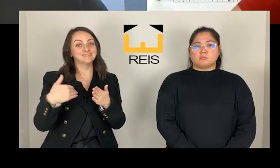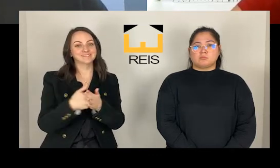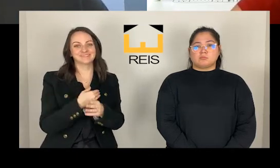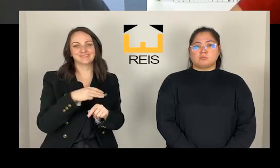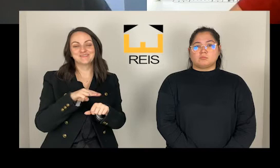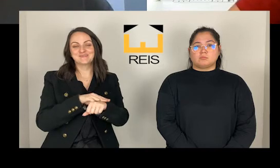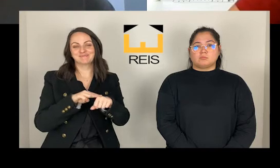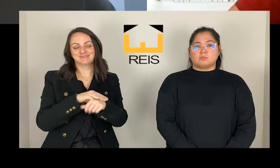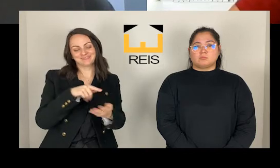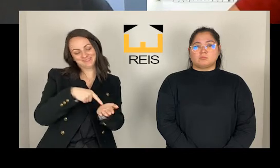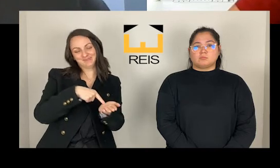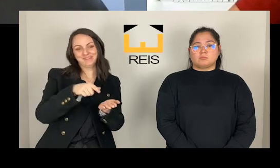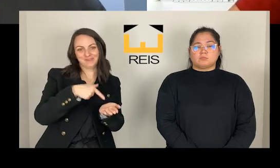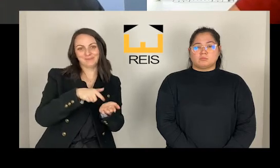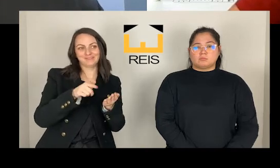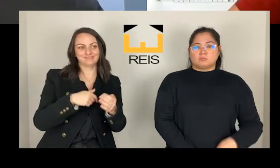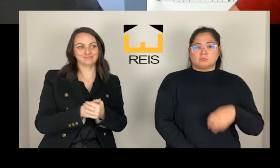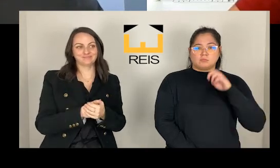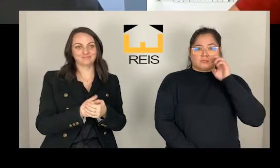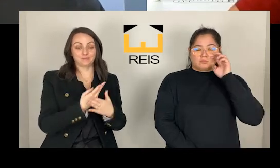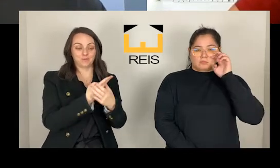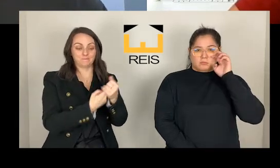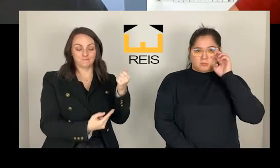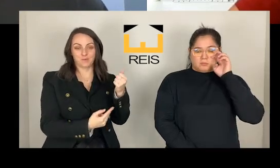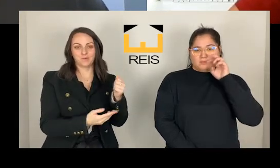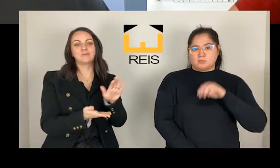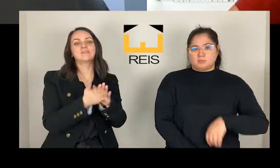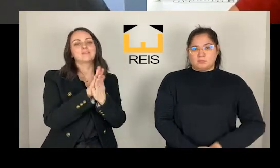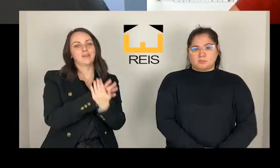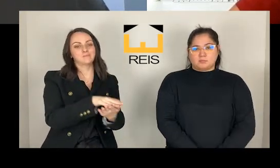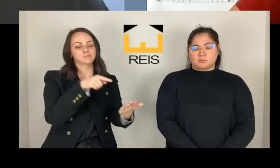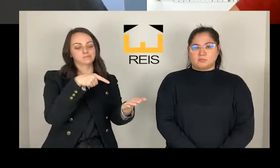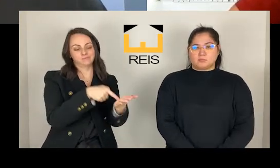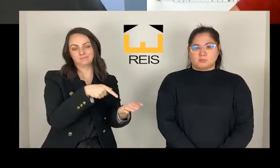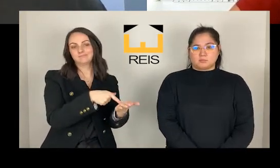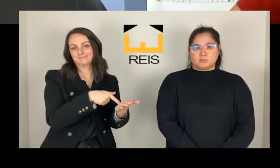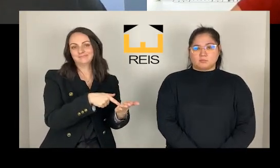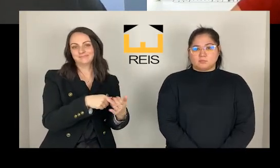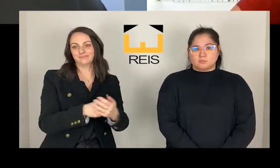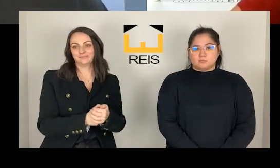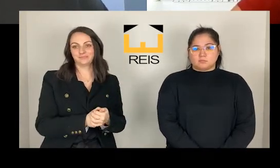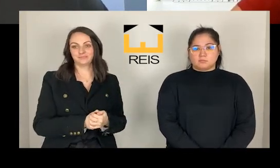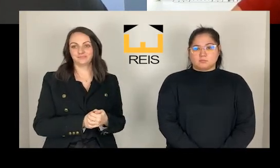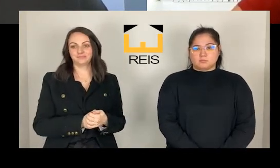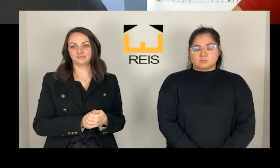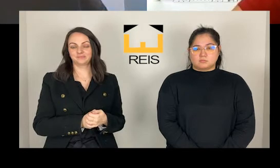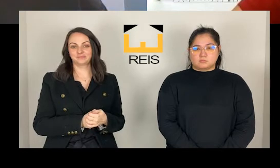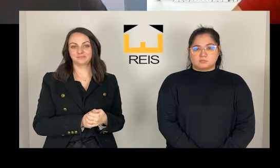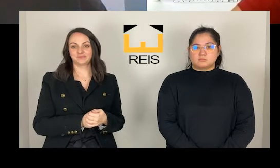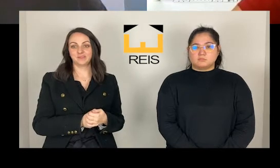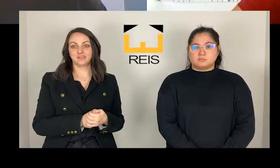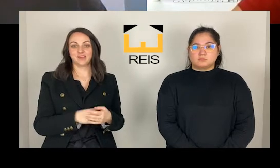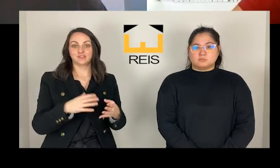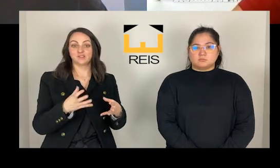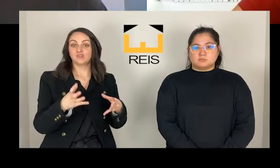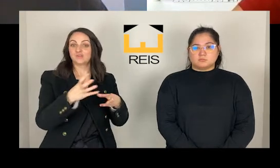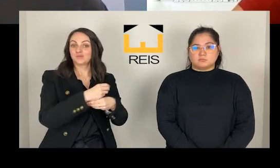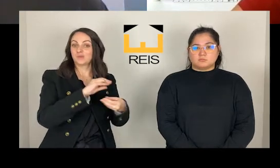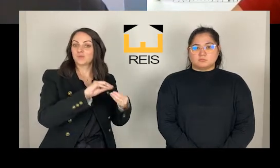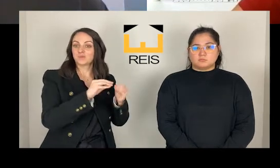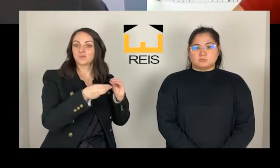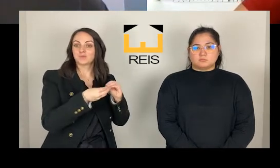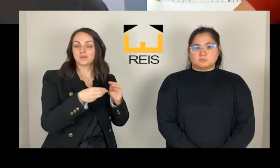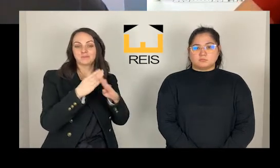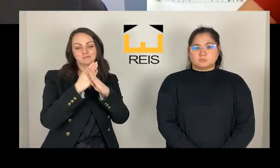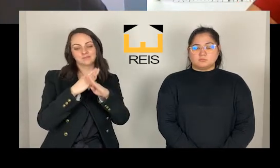payment. Those two things are going to be considered the debt. And that total number is going to be